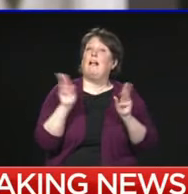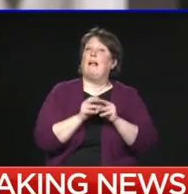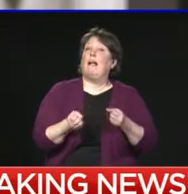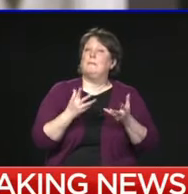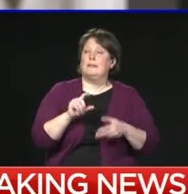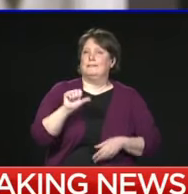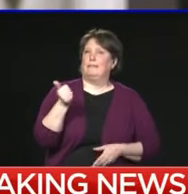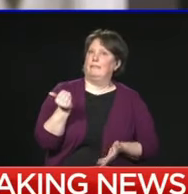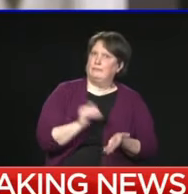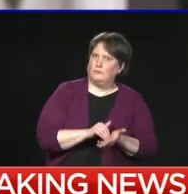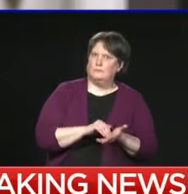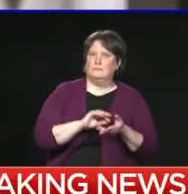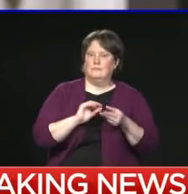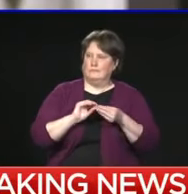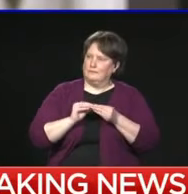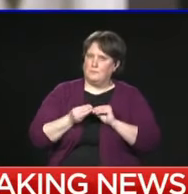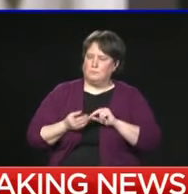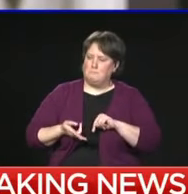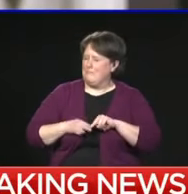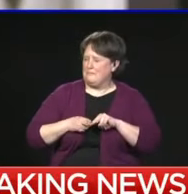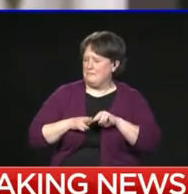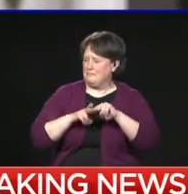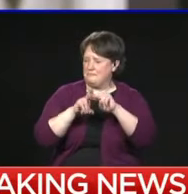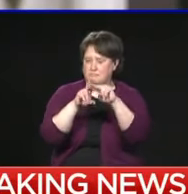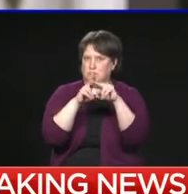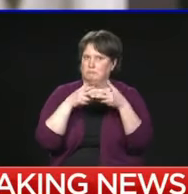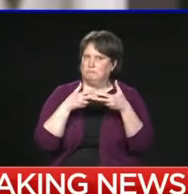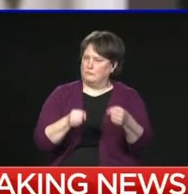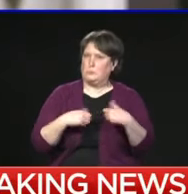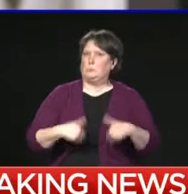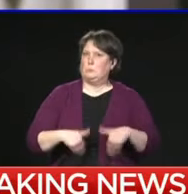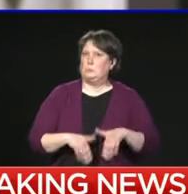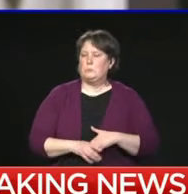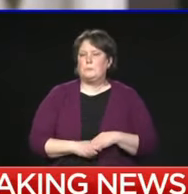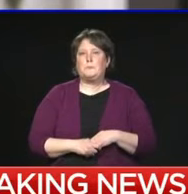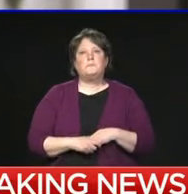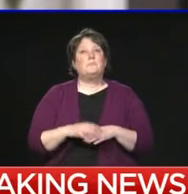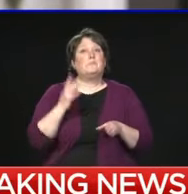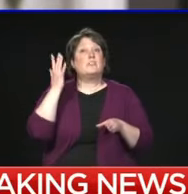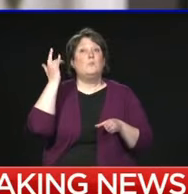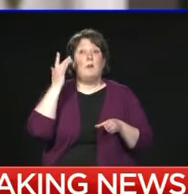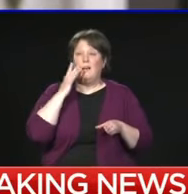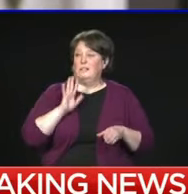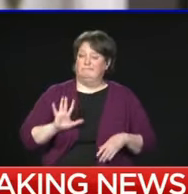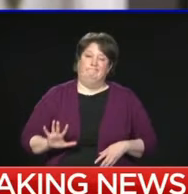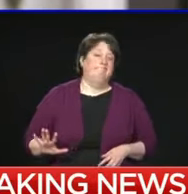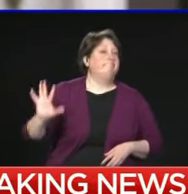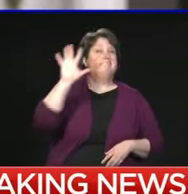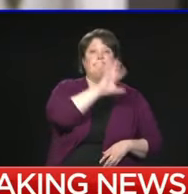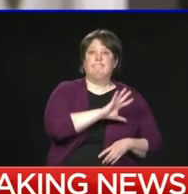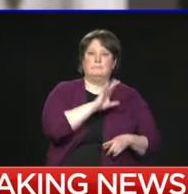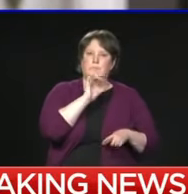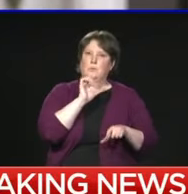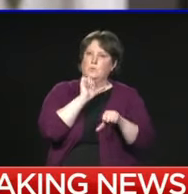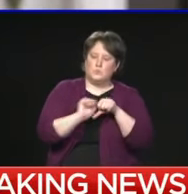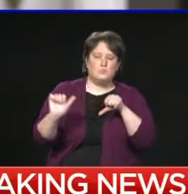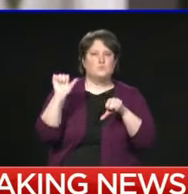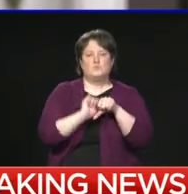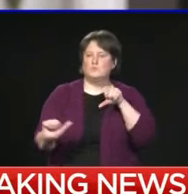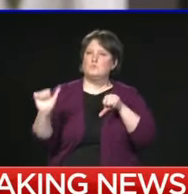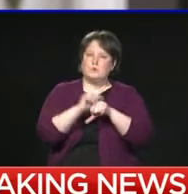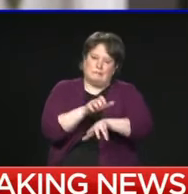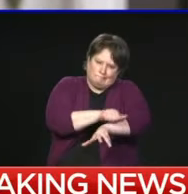a huge increase in numbers in a very short period of time. And it's because people across the country are working